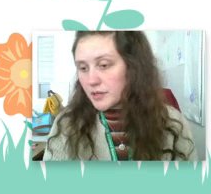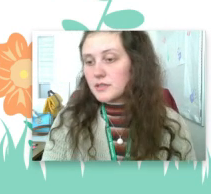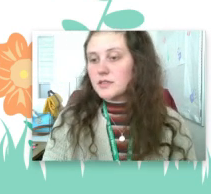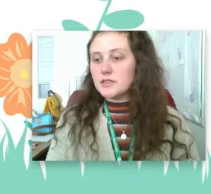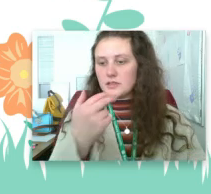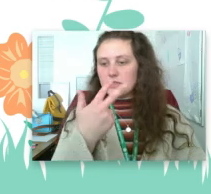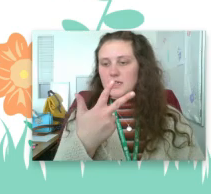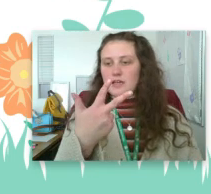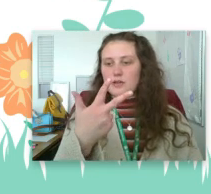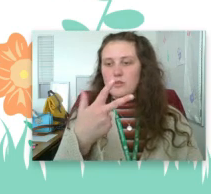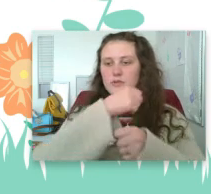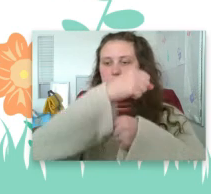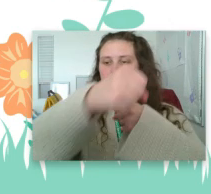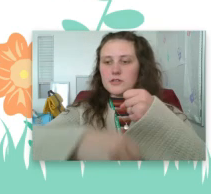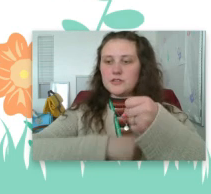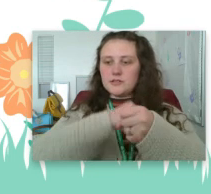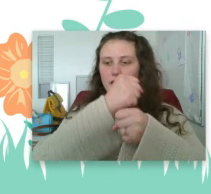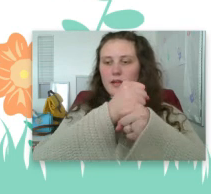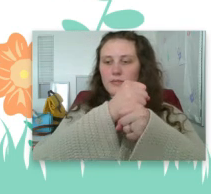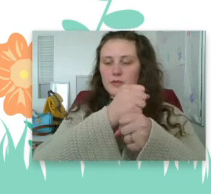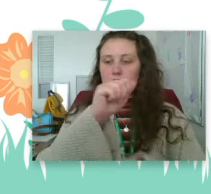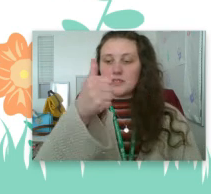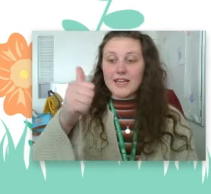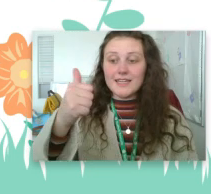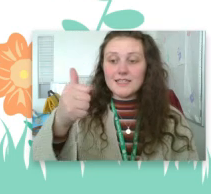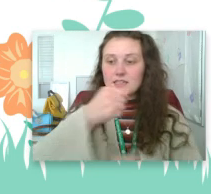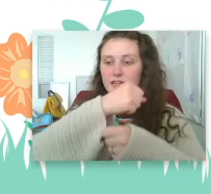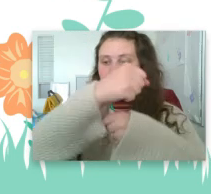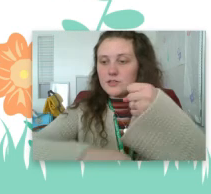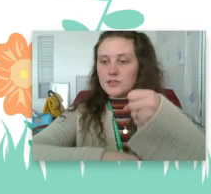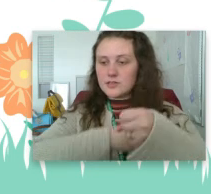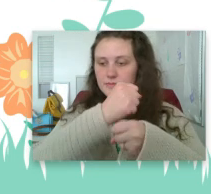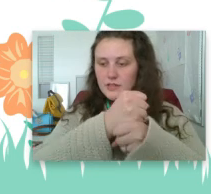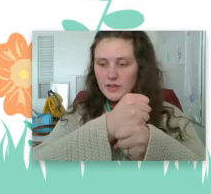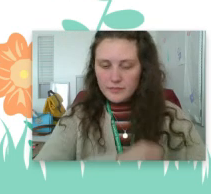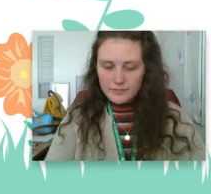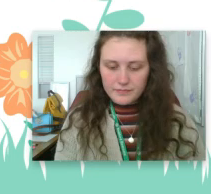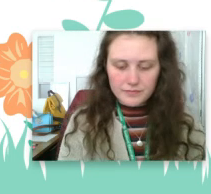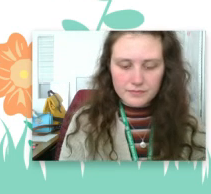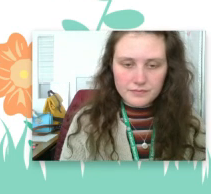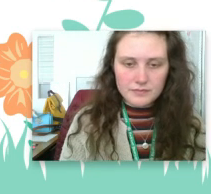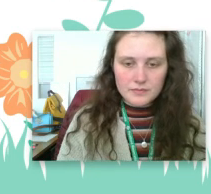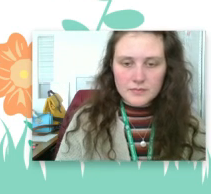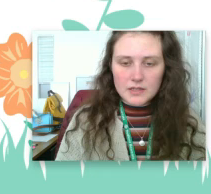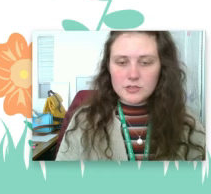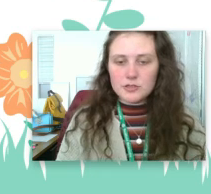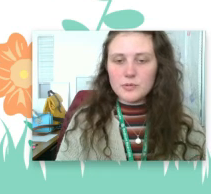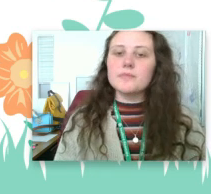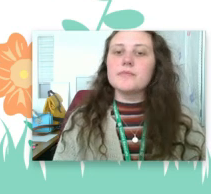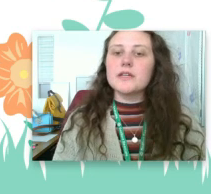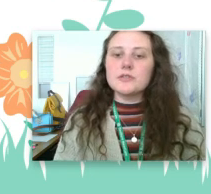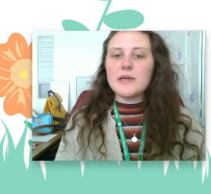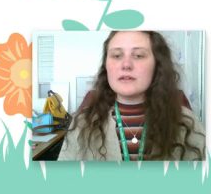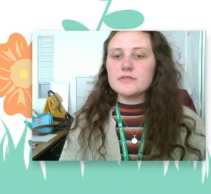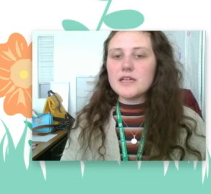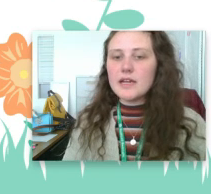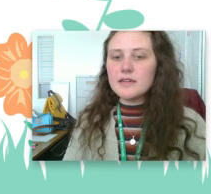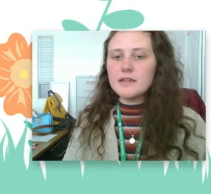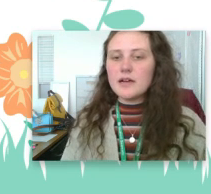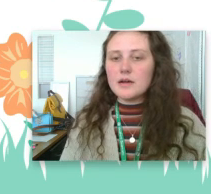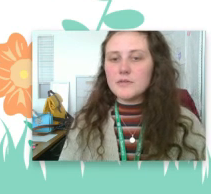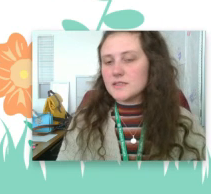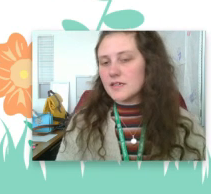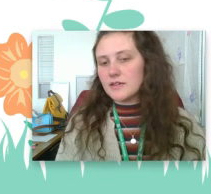insert a number. So let's say like 3 years, okay? Or you could say 10 years, okay? 2 more. So we